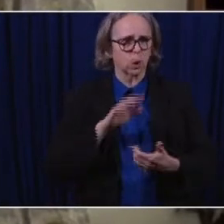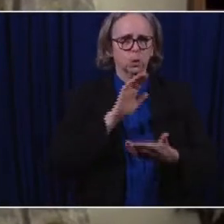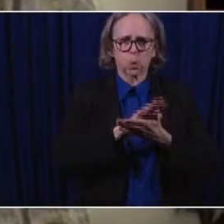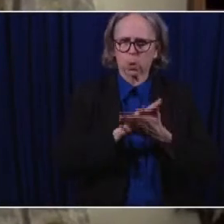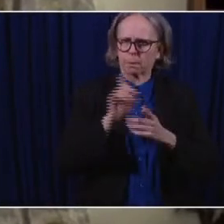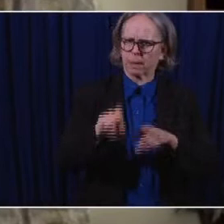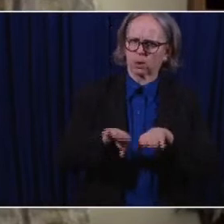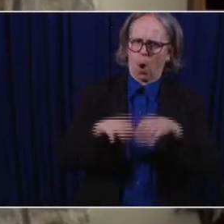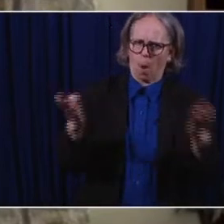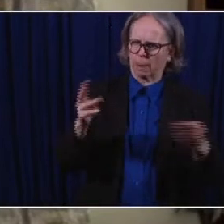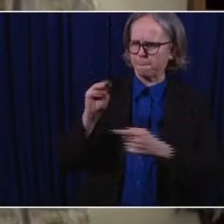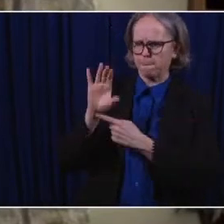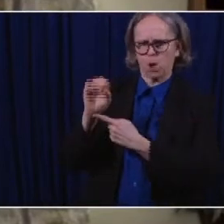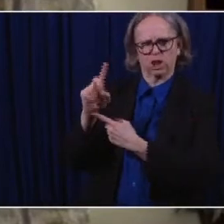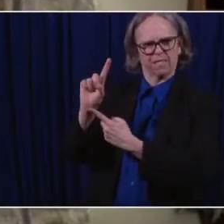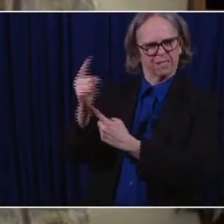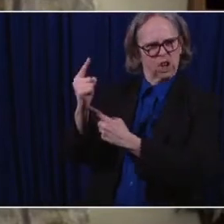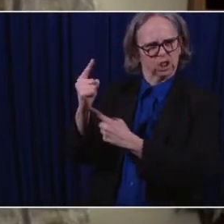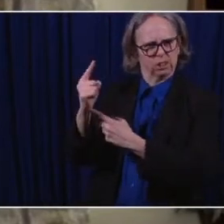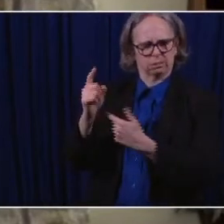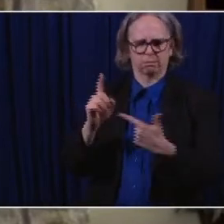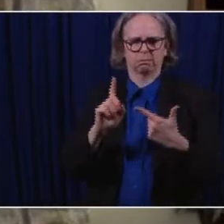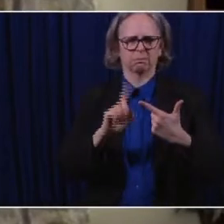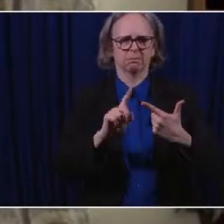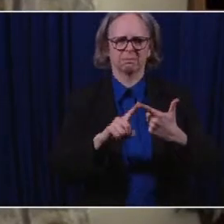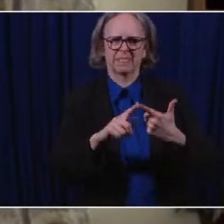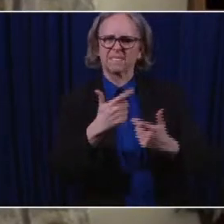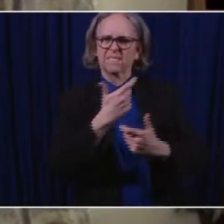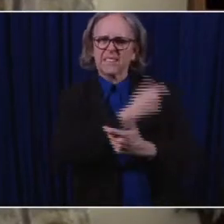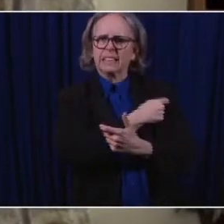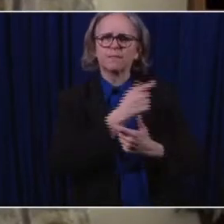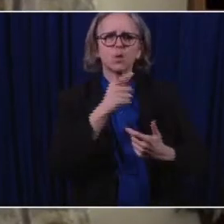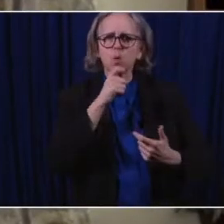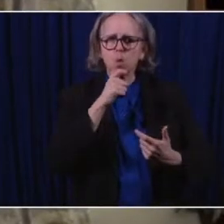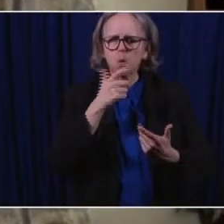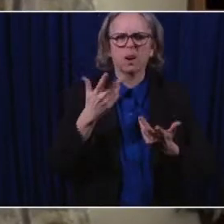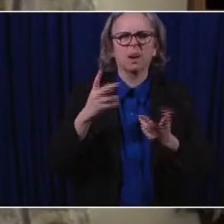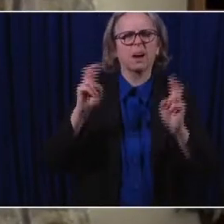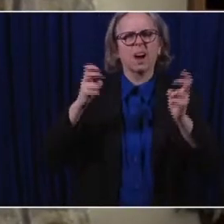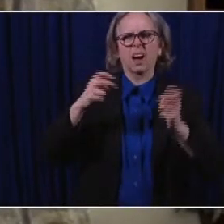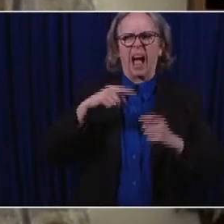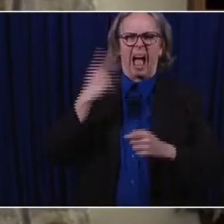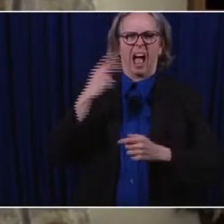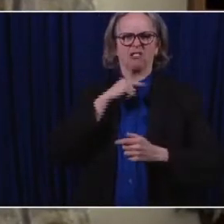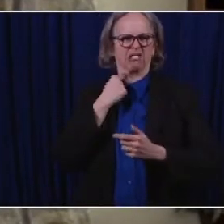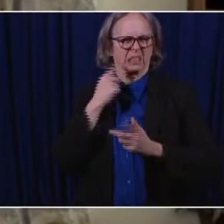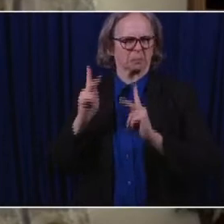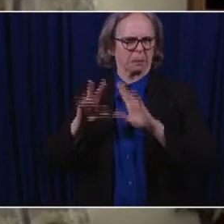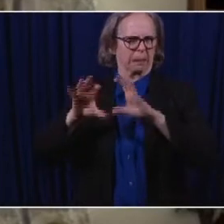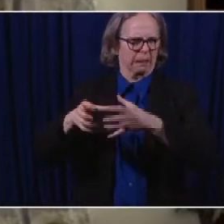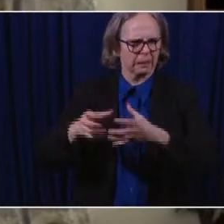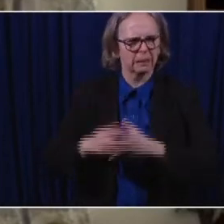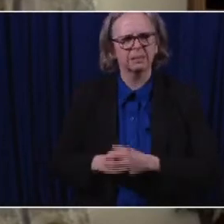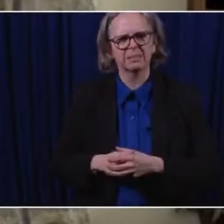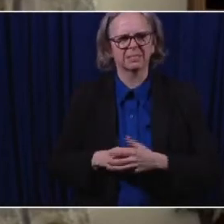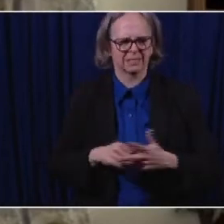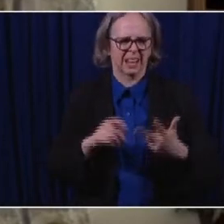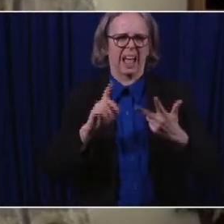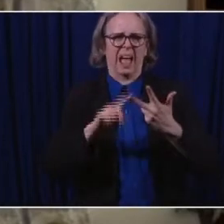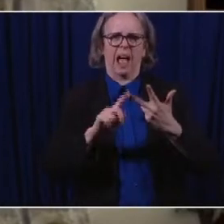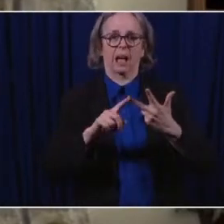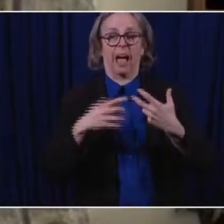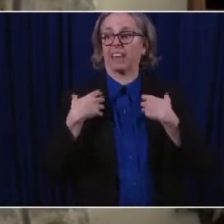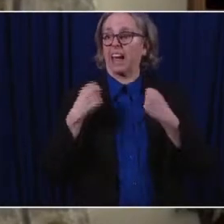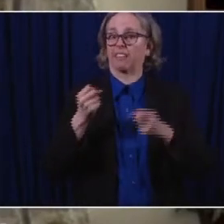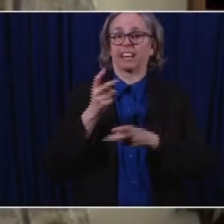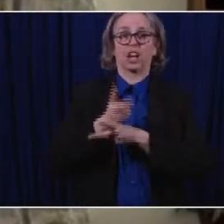the most vulnerable people among us as quickly as we can, and vaccinate our healthcare workers. So the healthcare workers